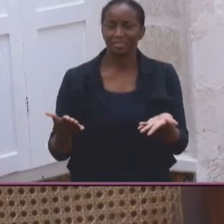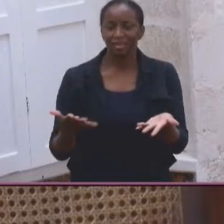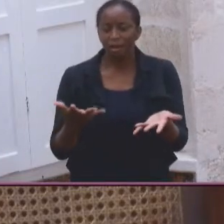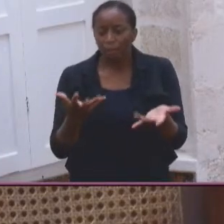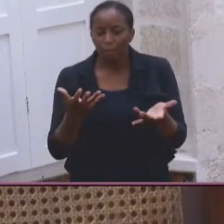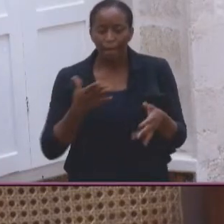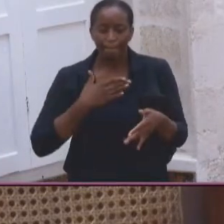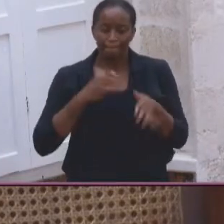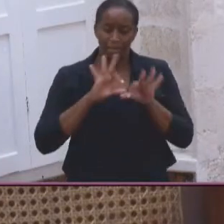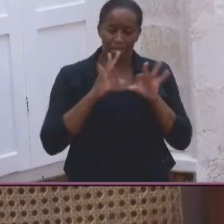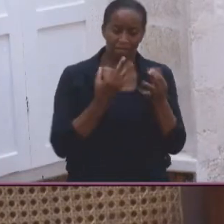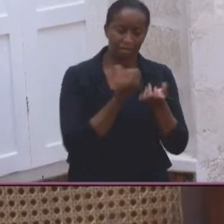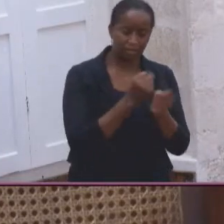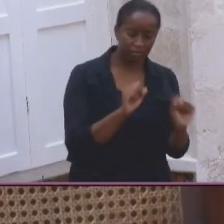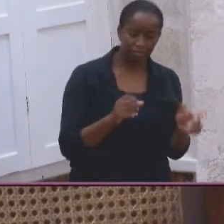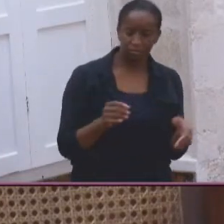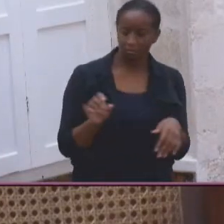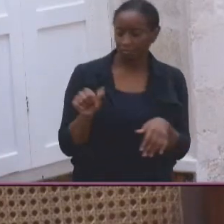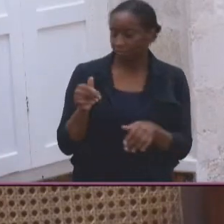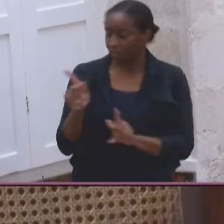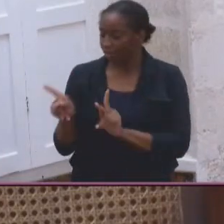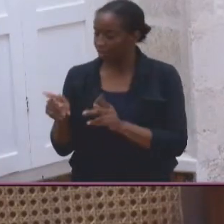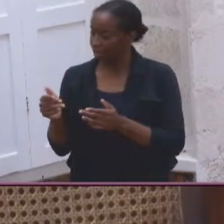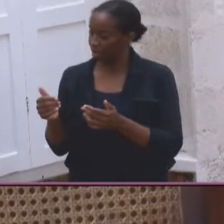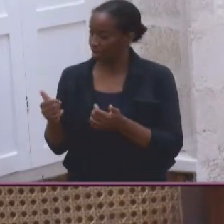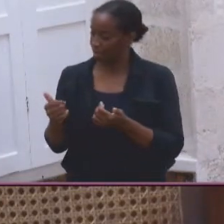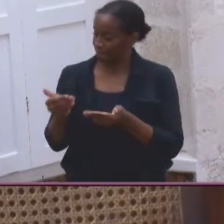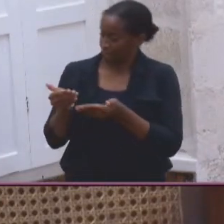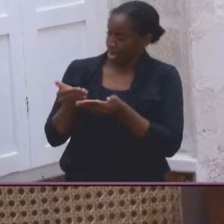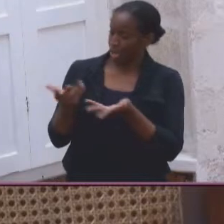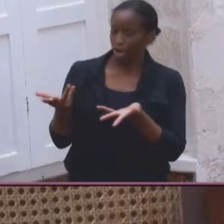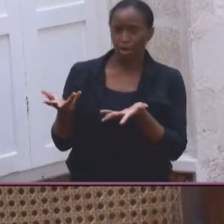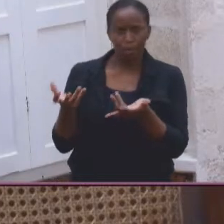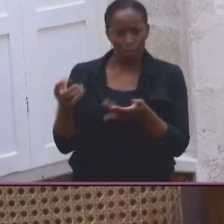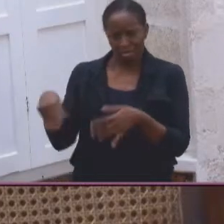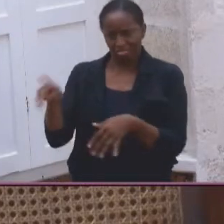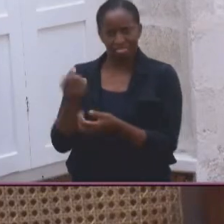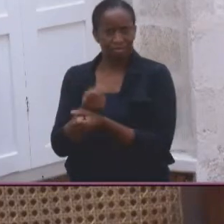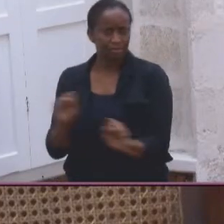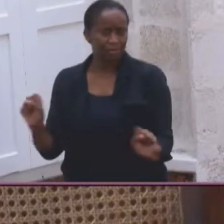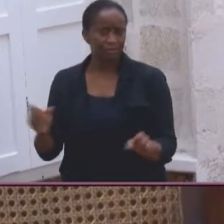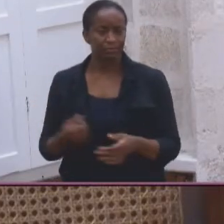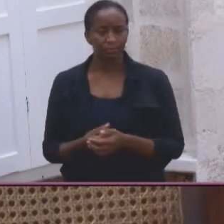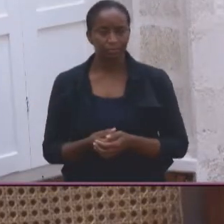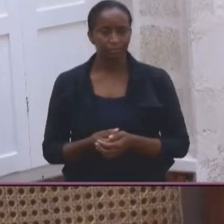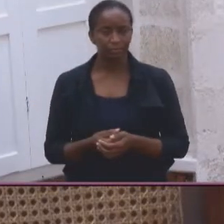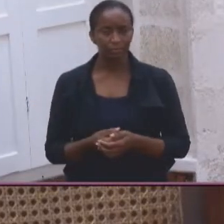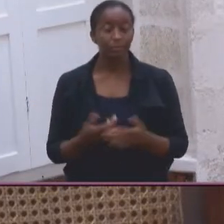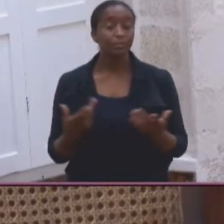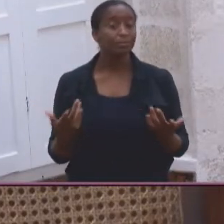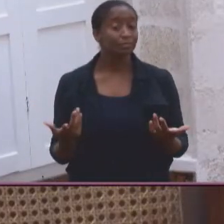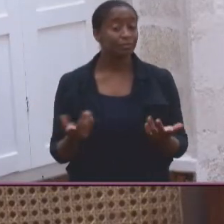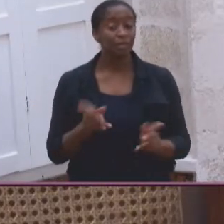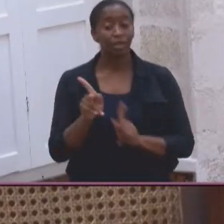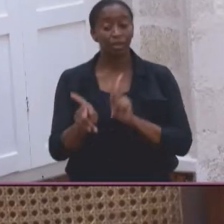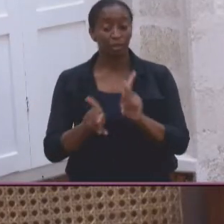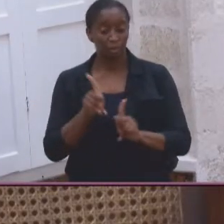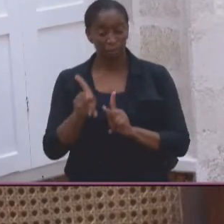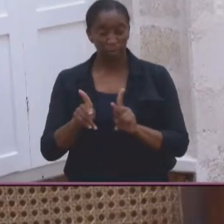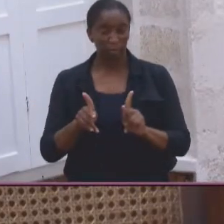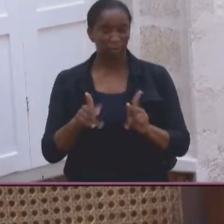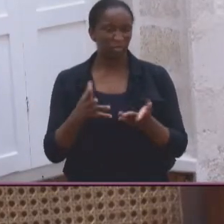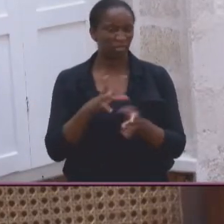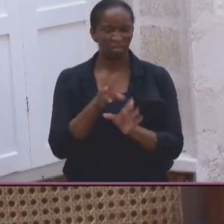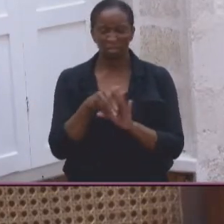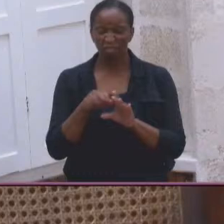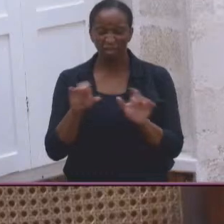in the same way that we can fine someone for bad behavior, can we not do the same thing and reward those for good behavior? And if